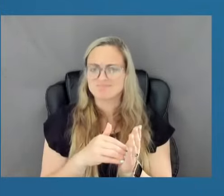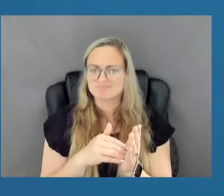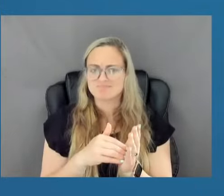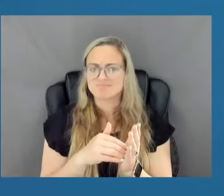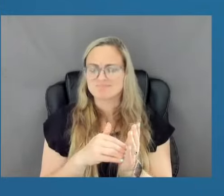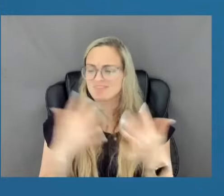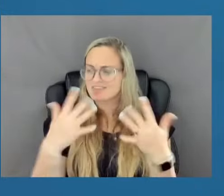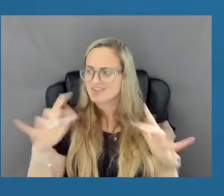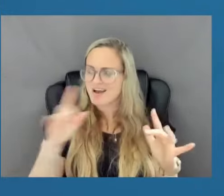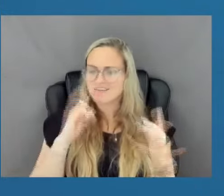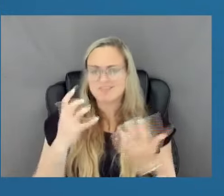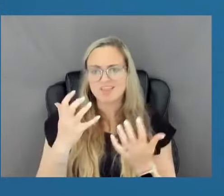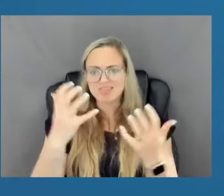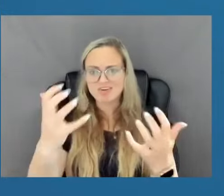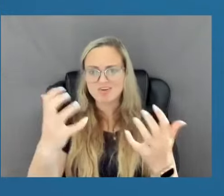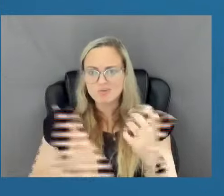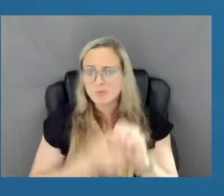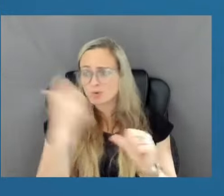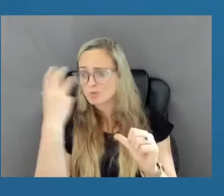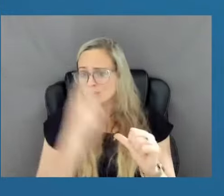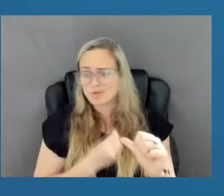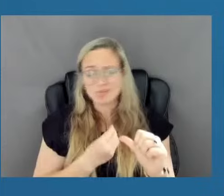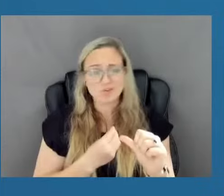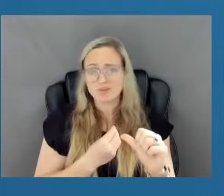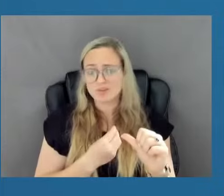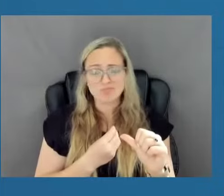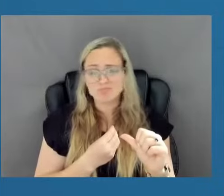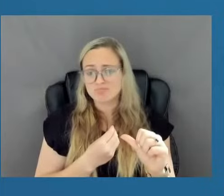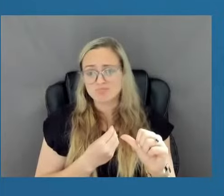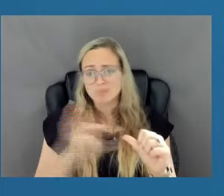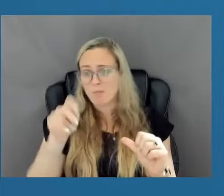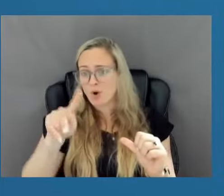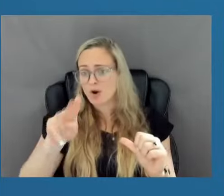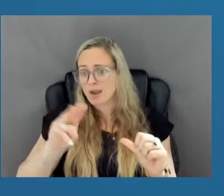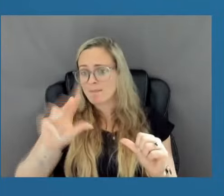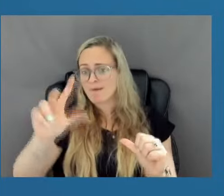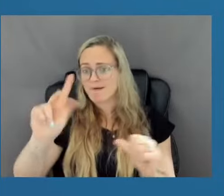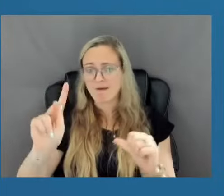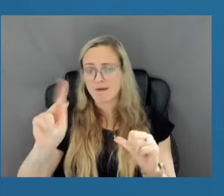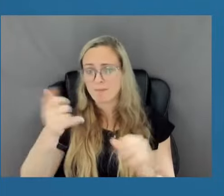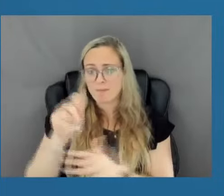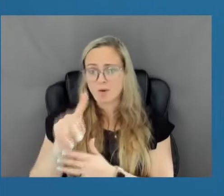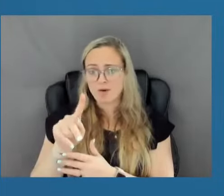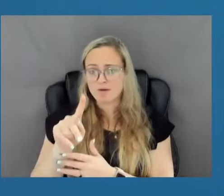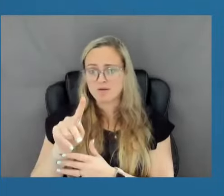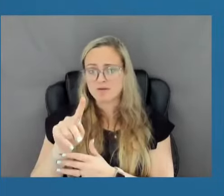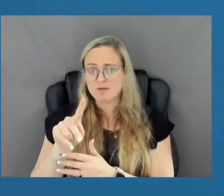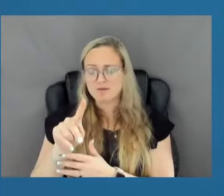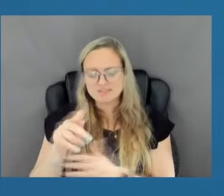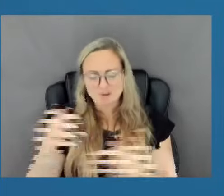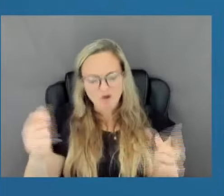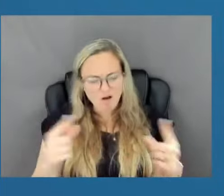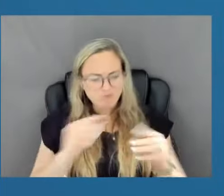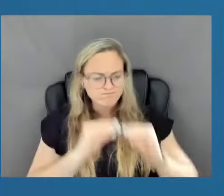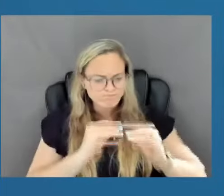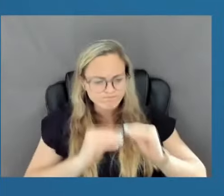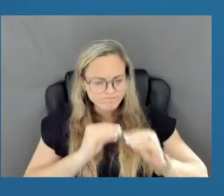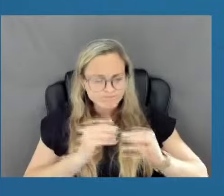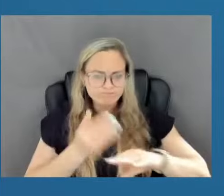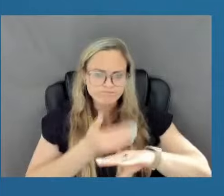Theater, the most beautiful Olmsted Park, the MLK Park, we've all brought them back from decline